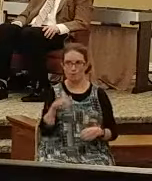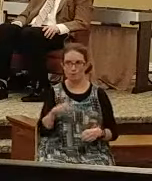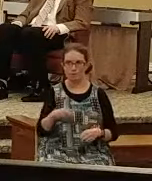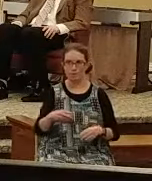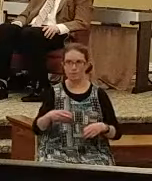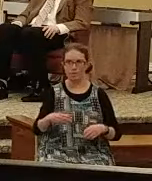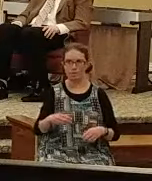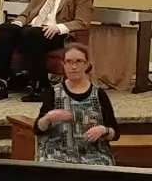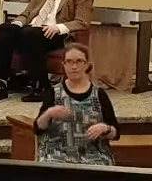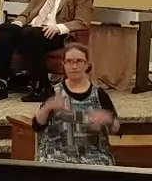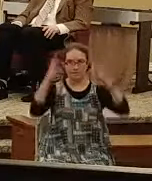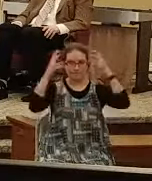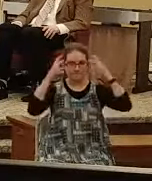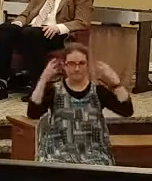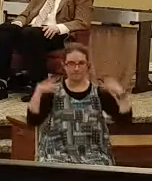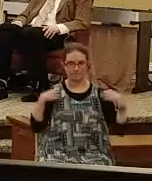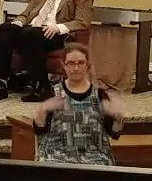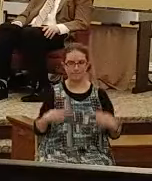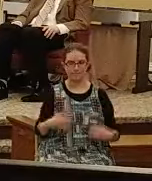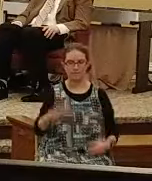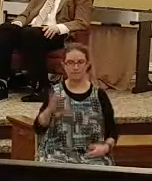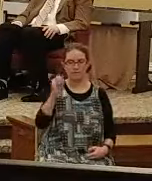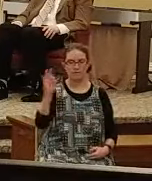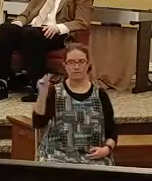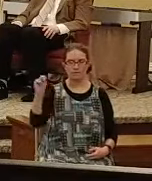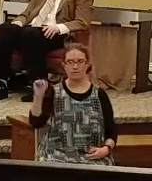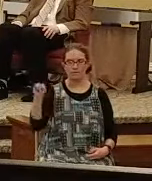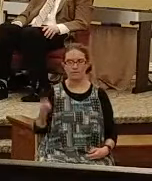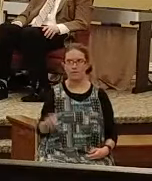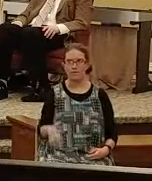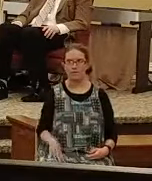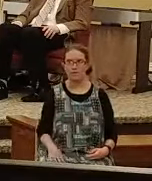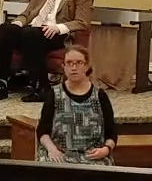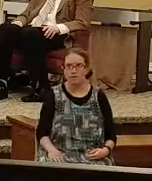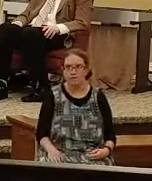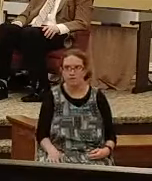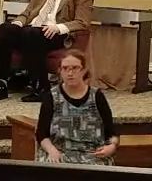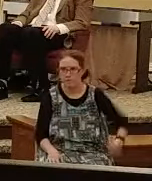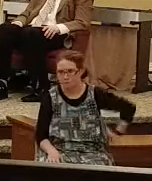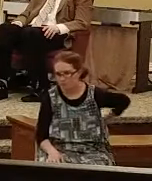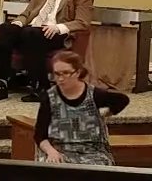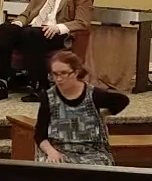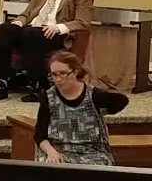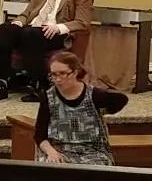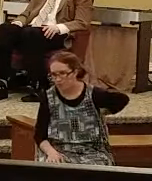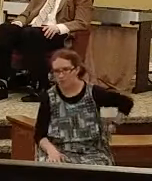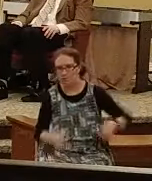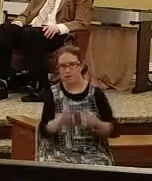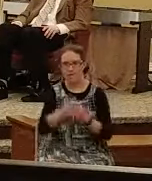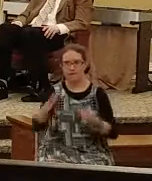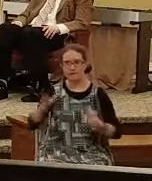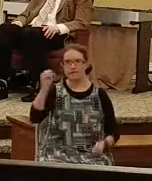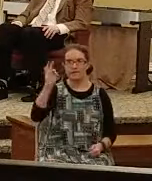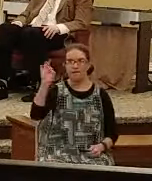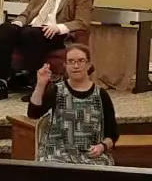armor, everything is offensive except for one thing. And we'll get to that in just a few minutes. But everything is offensive,